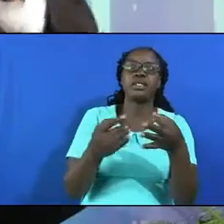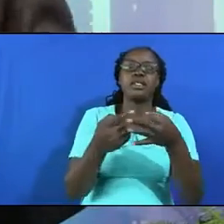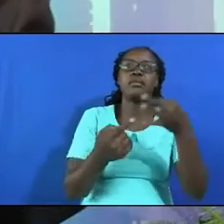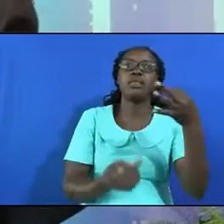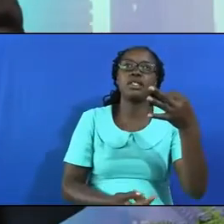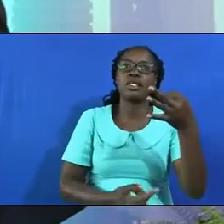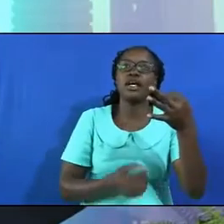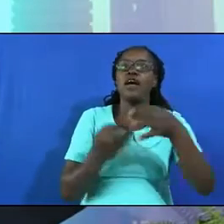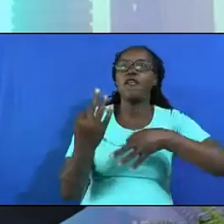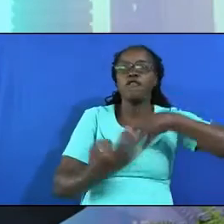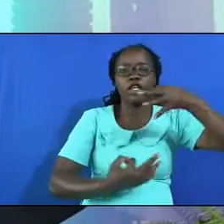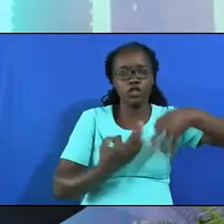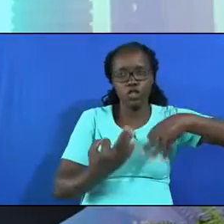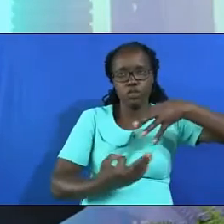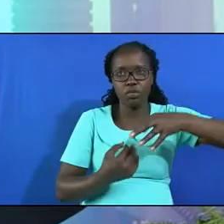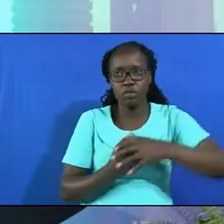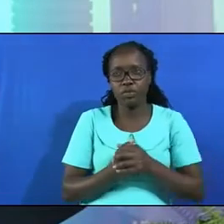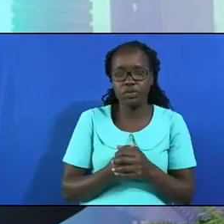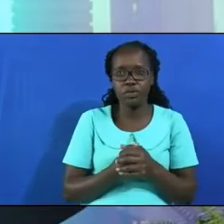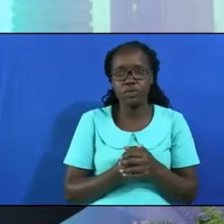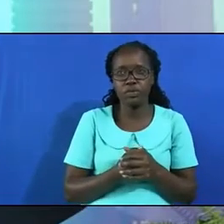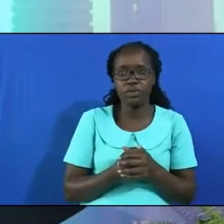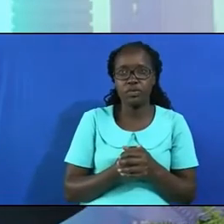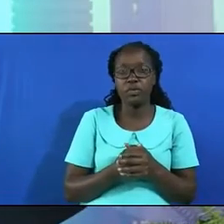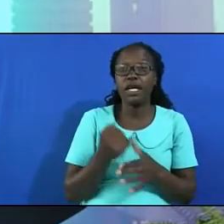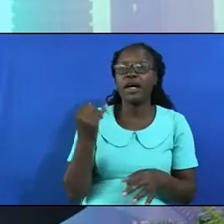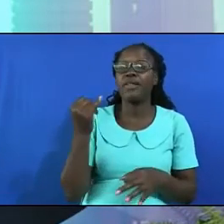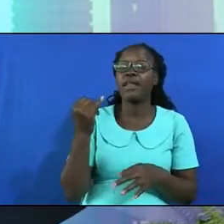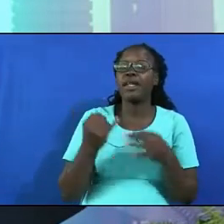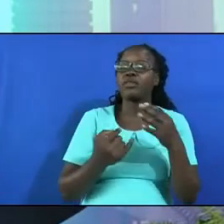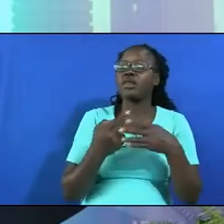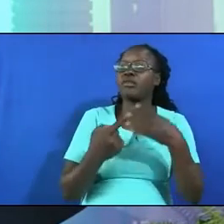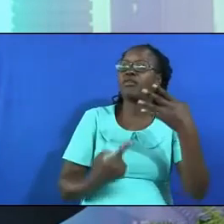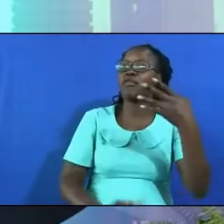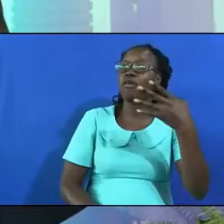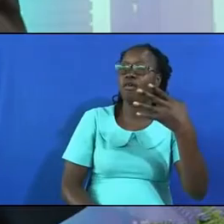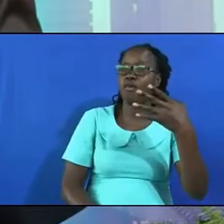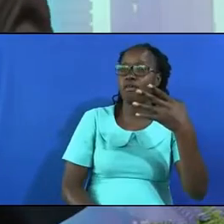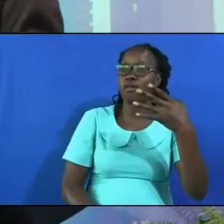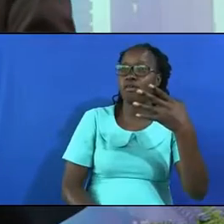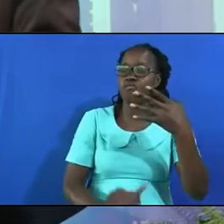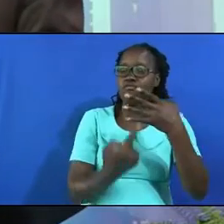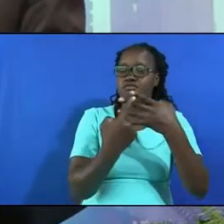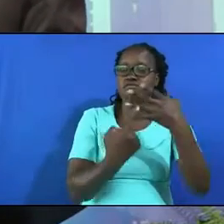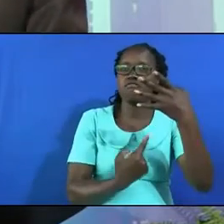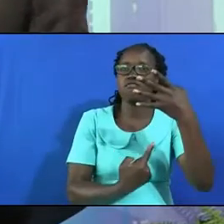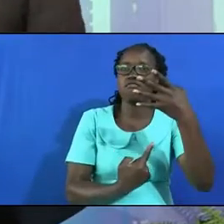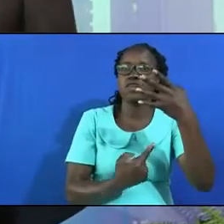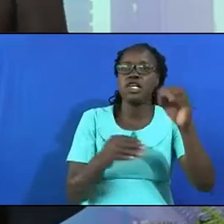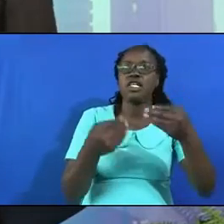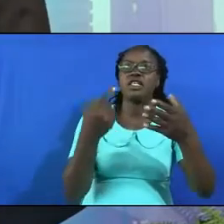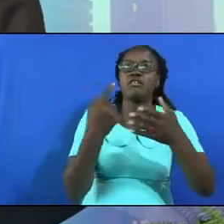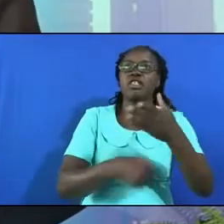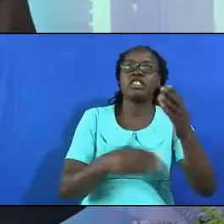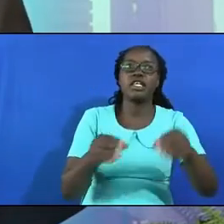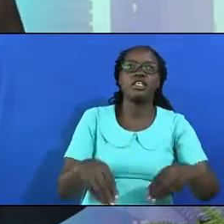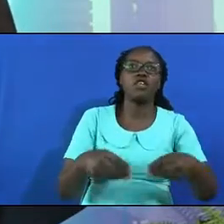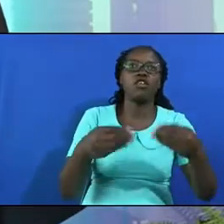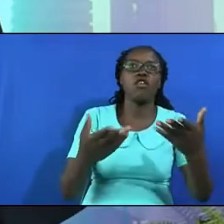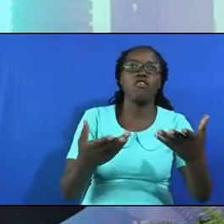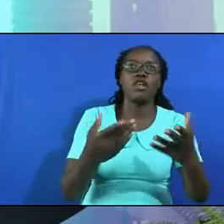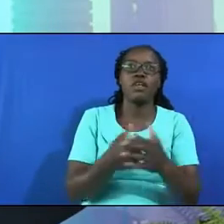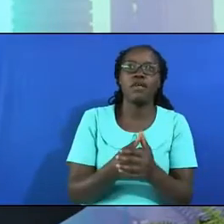three is fellowship. And the last one is giving tithe and